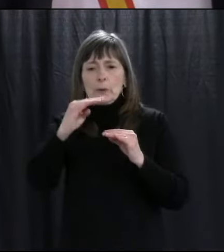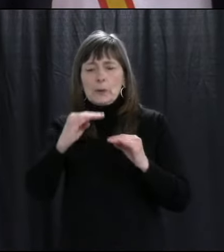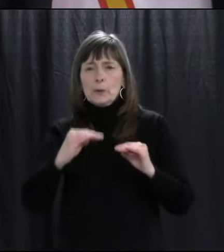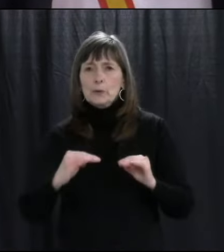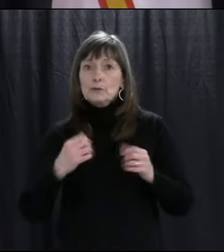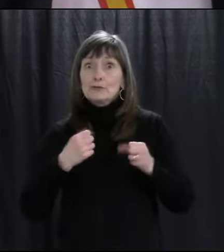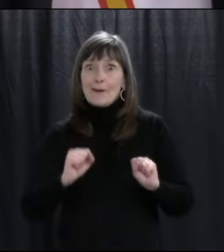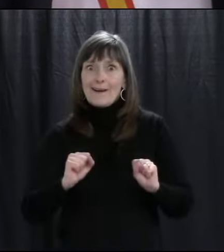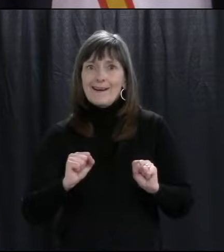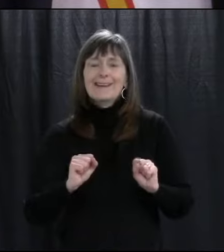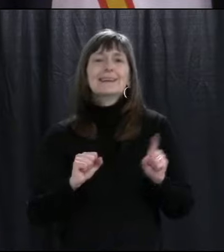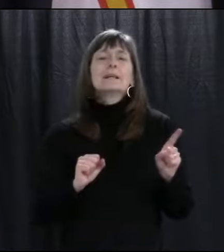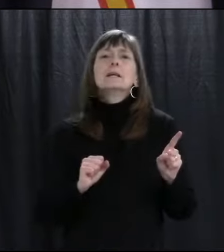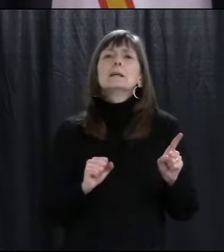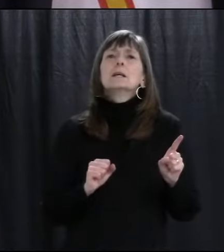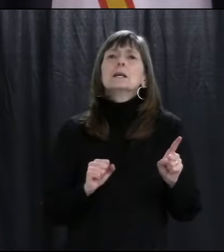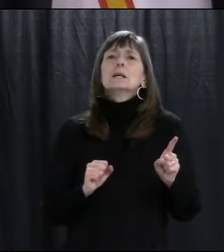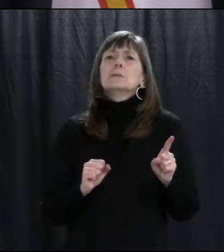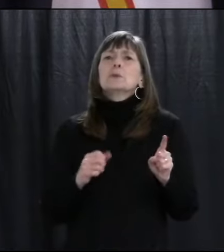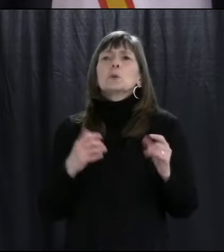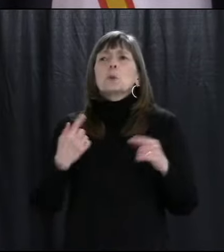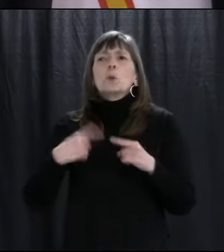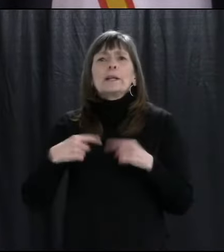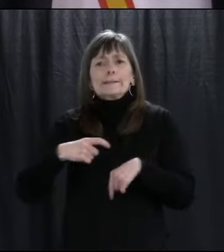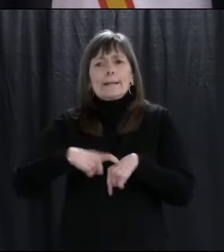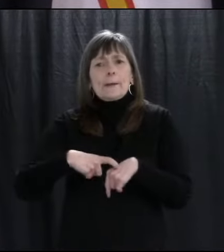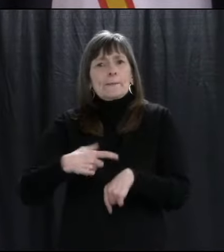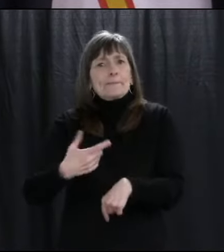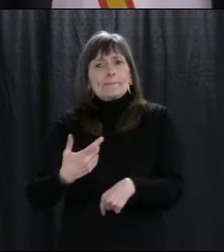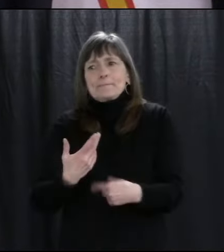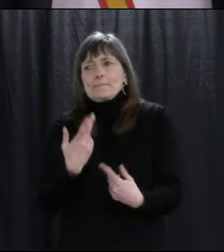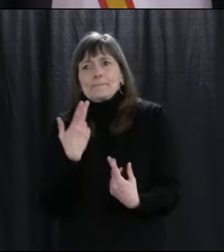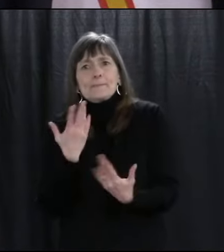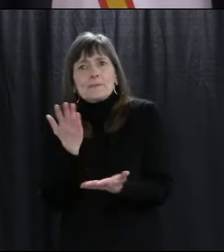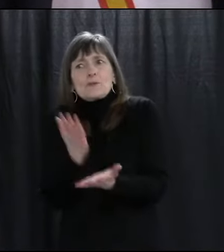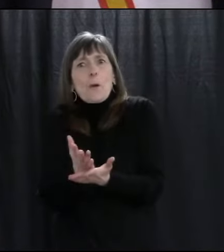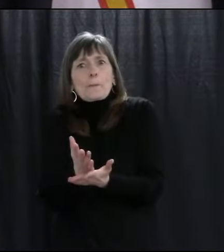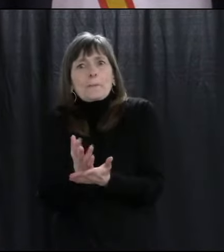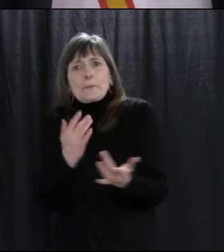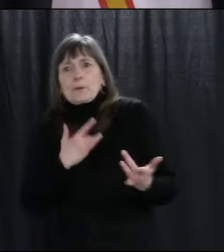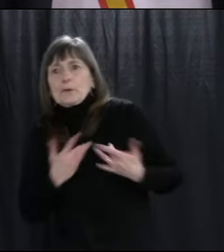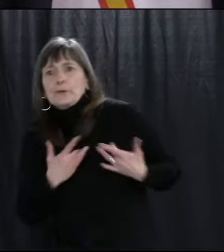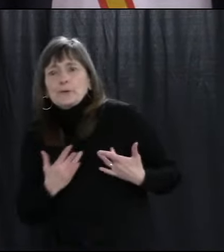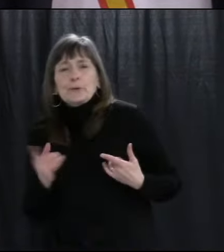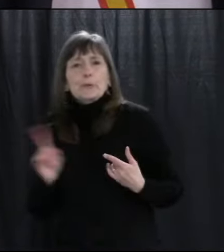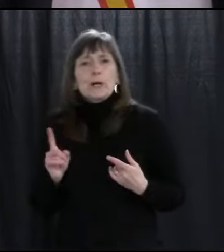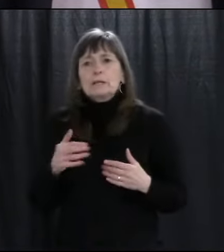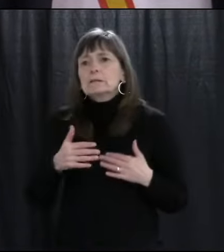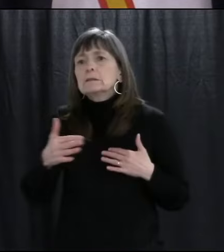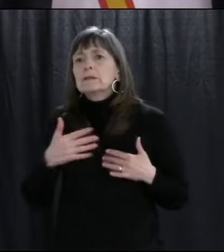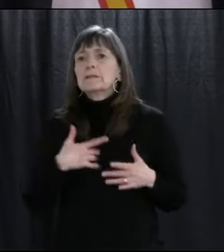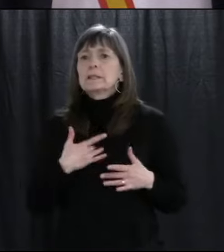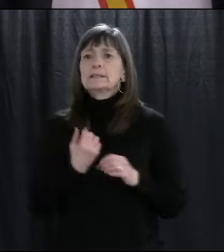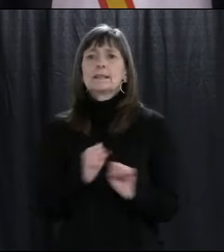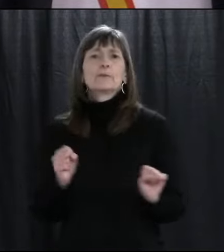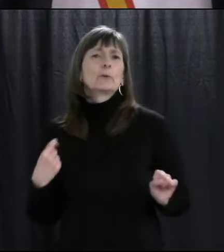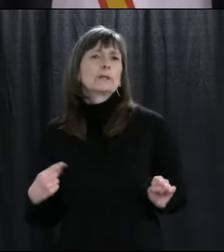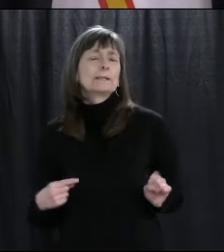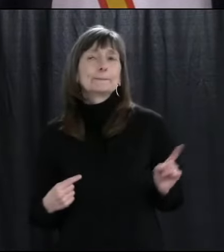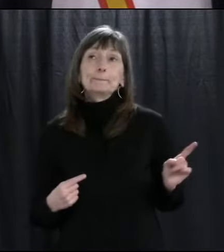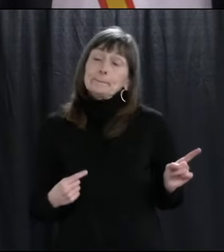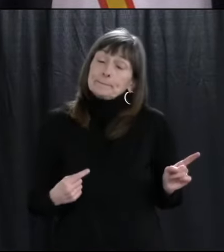close? Well, it very much depends on what we see in the coming days to weeks.